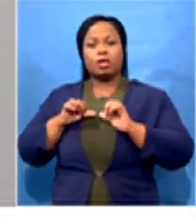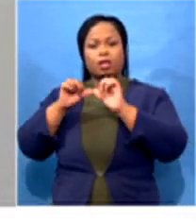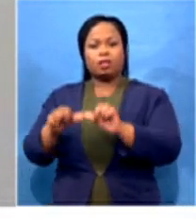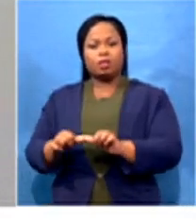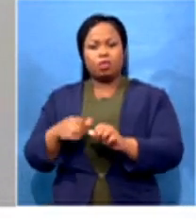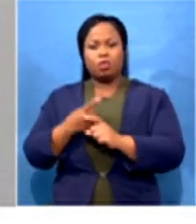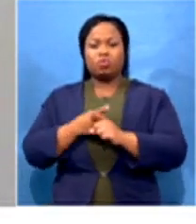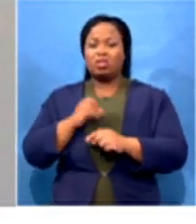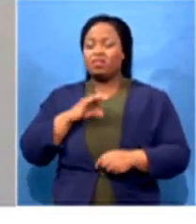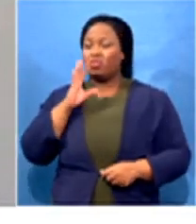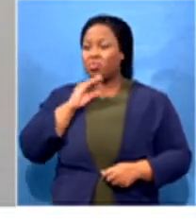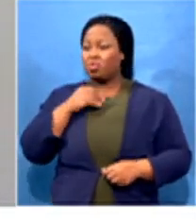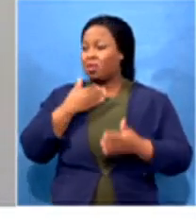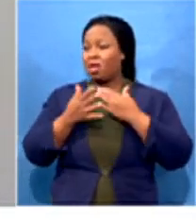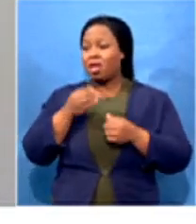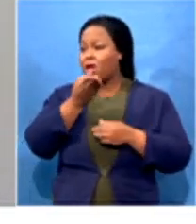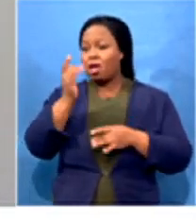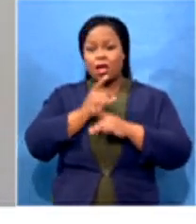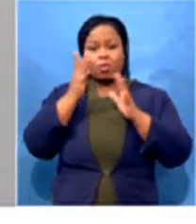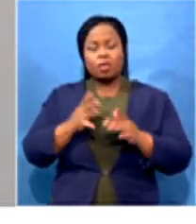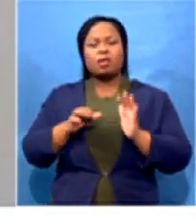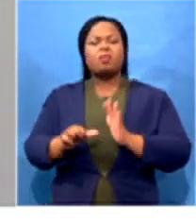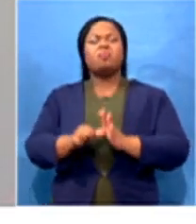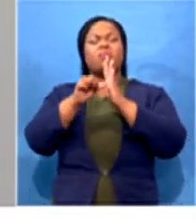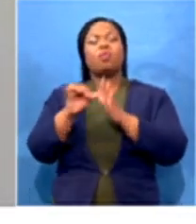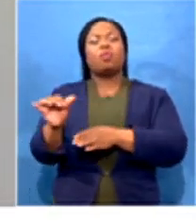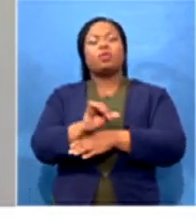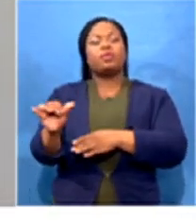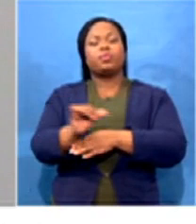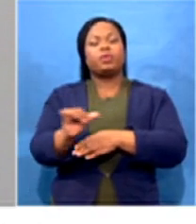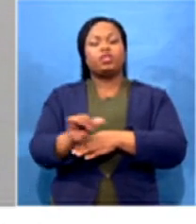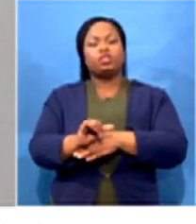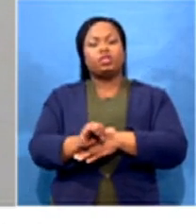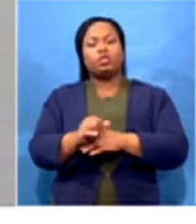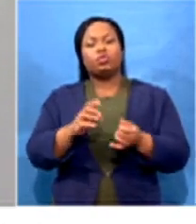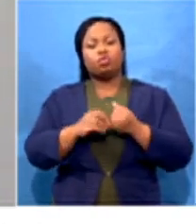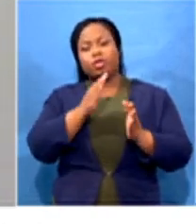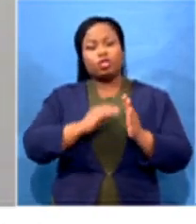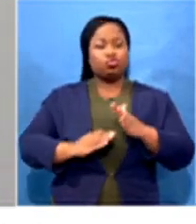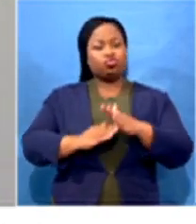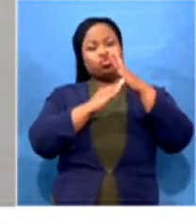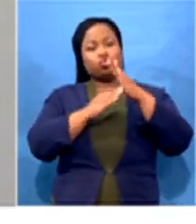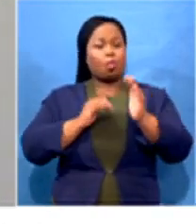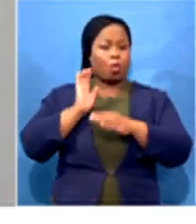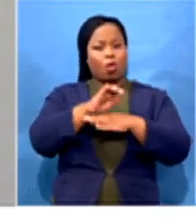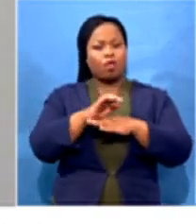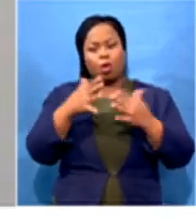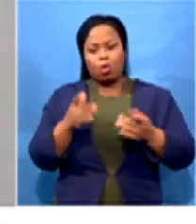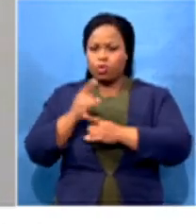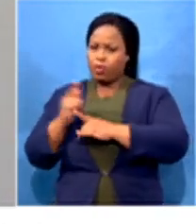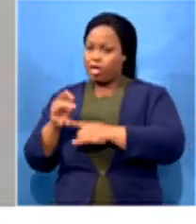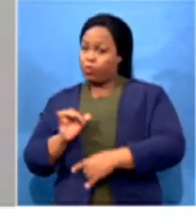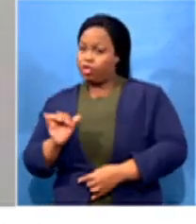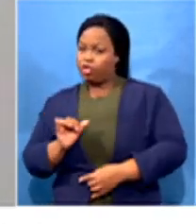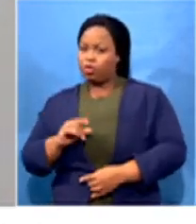to any Comrades winner, what is more important to you, to break the record or to win? Because there